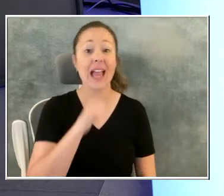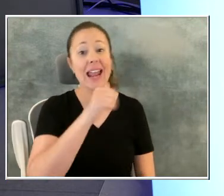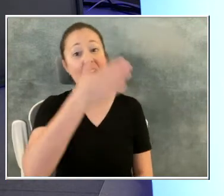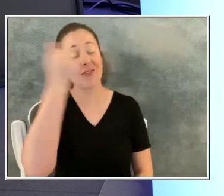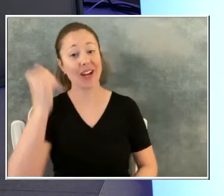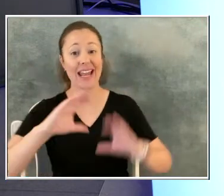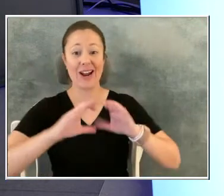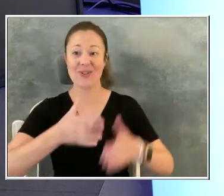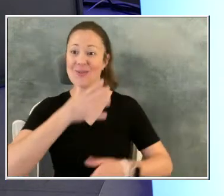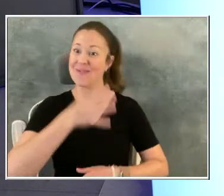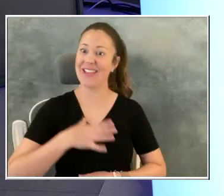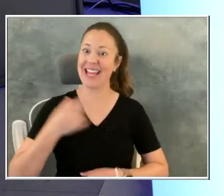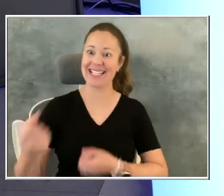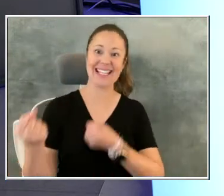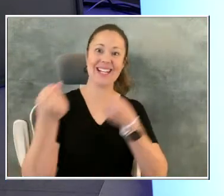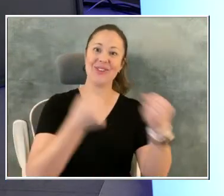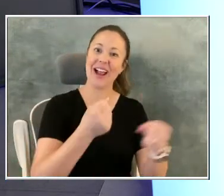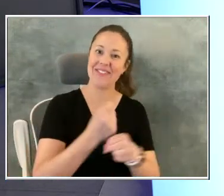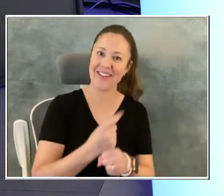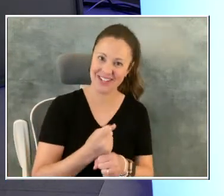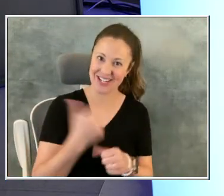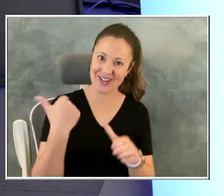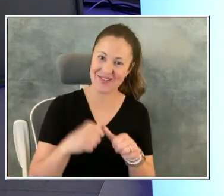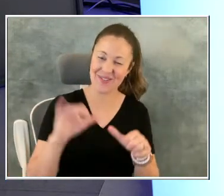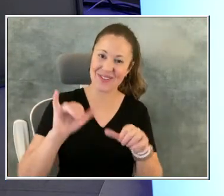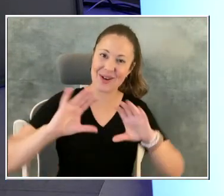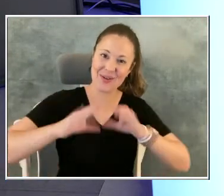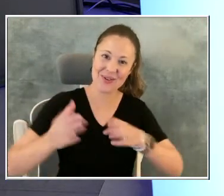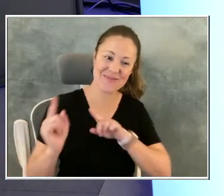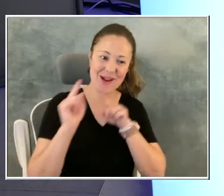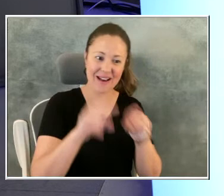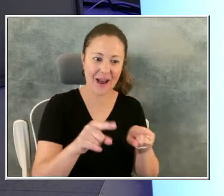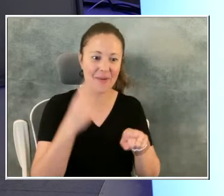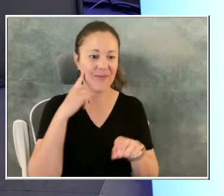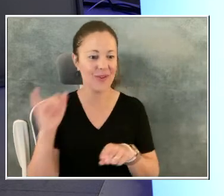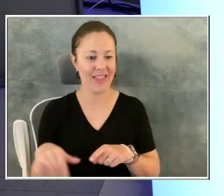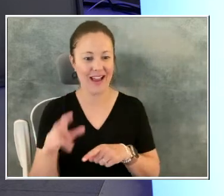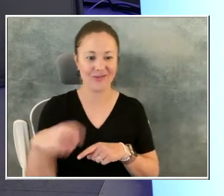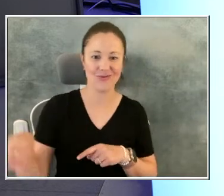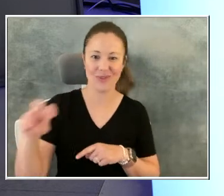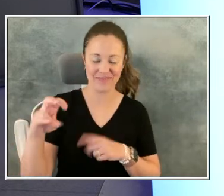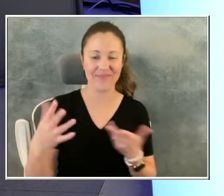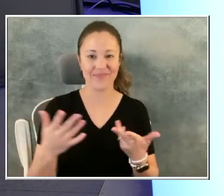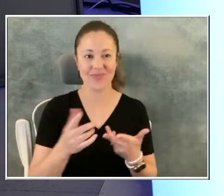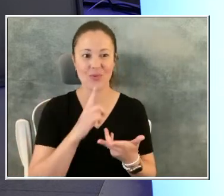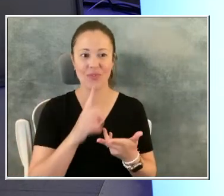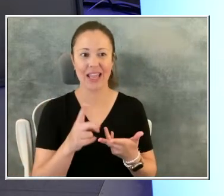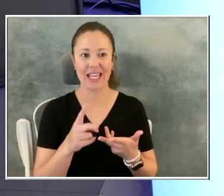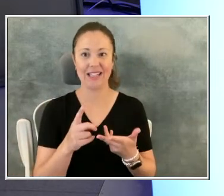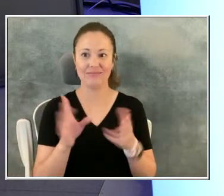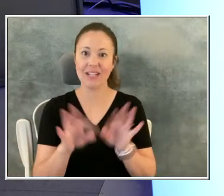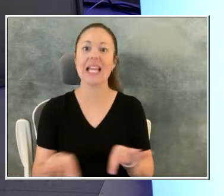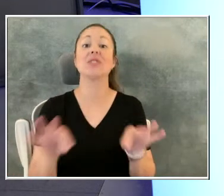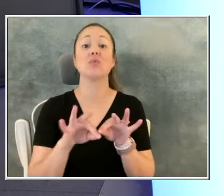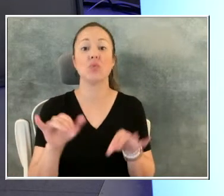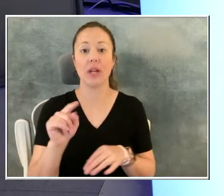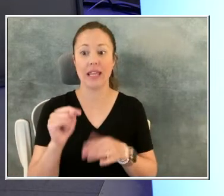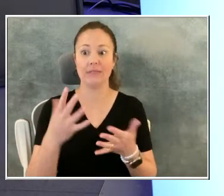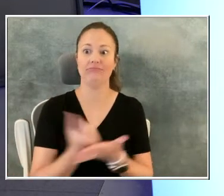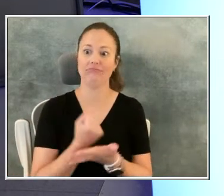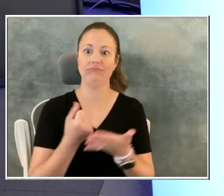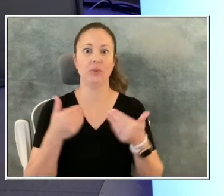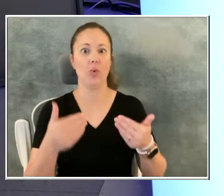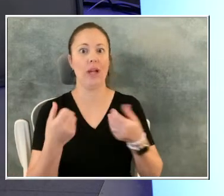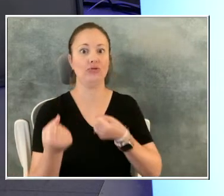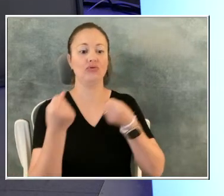couple hours. They do it every year to come over and make a trip out of it. So it's worth it to get in the car and drive